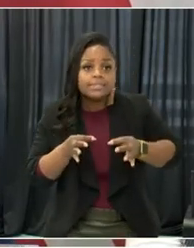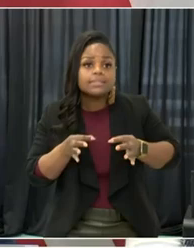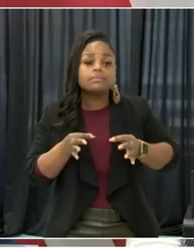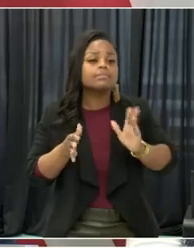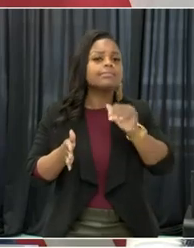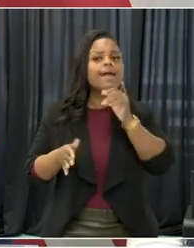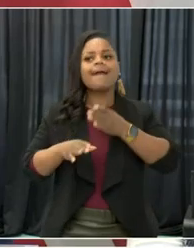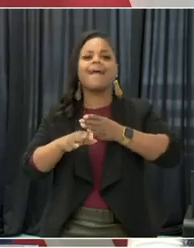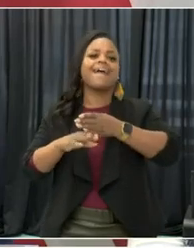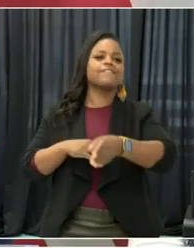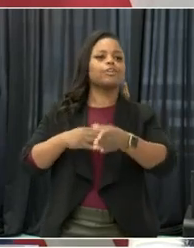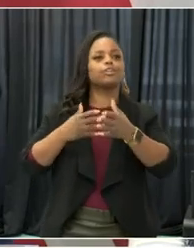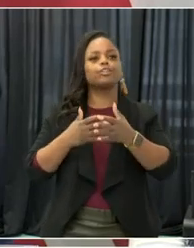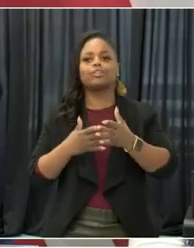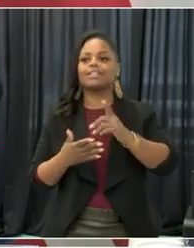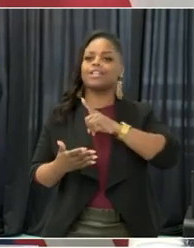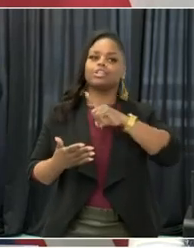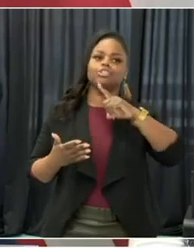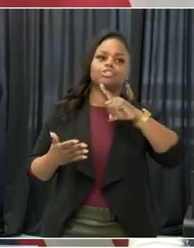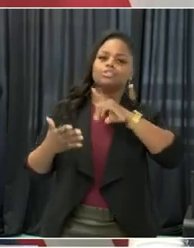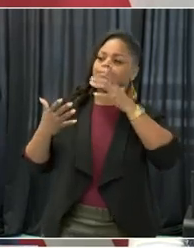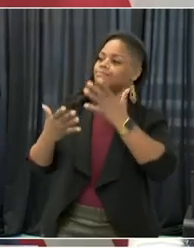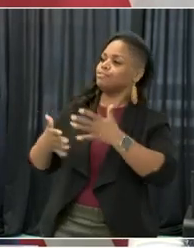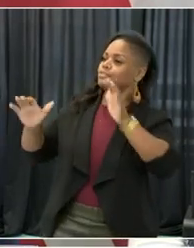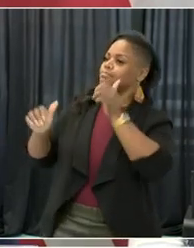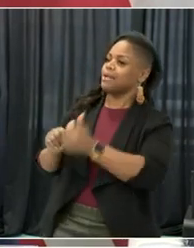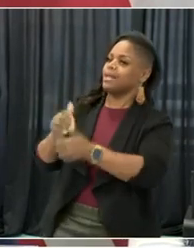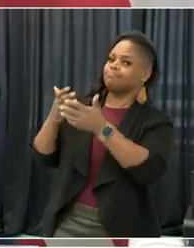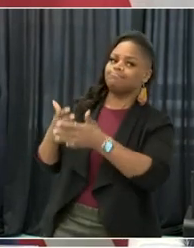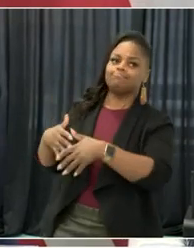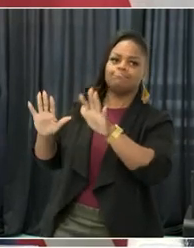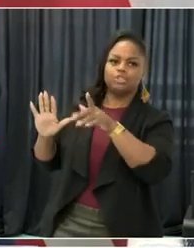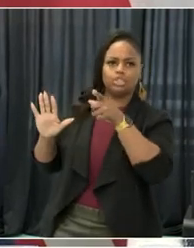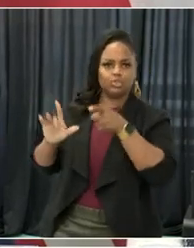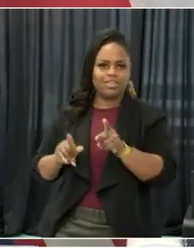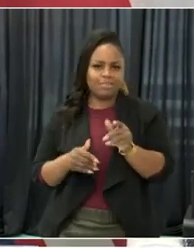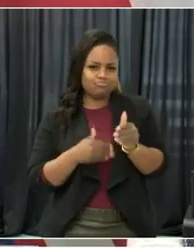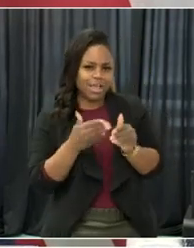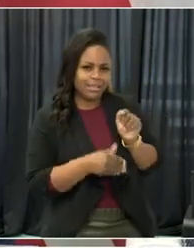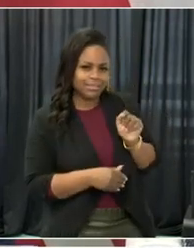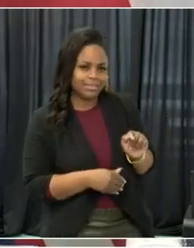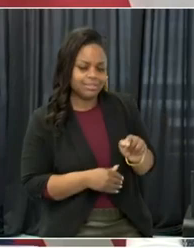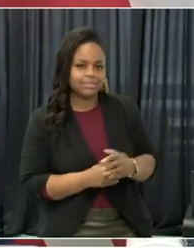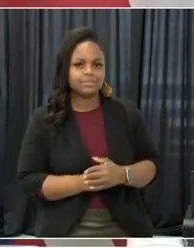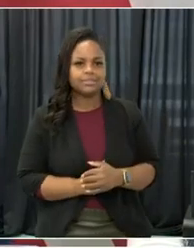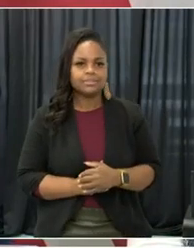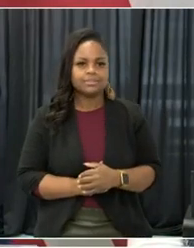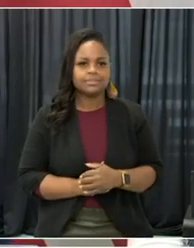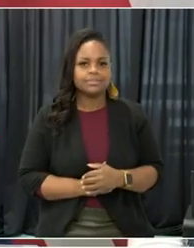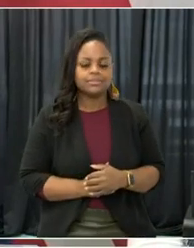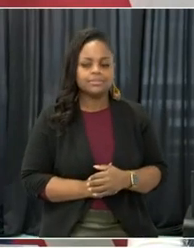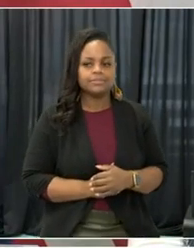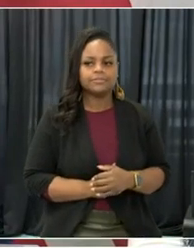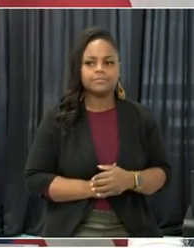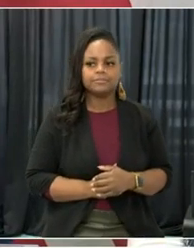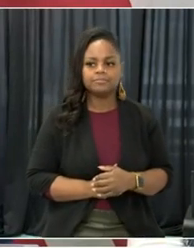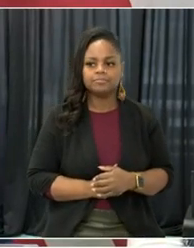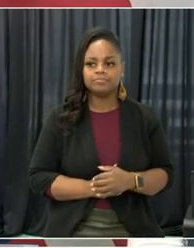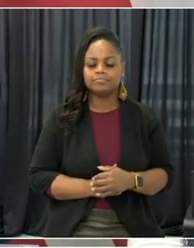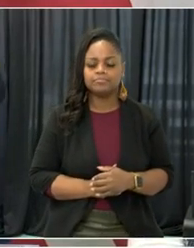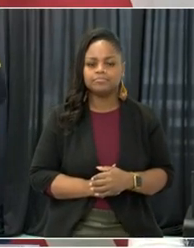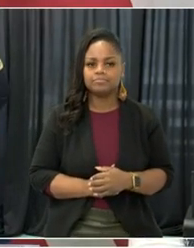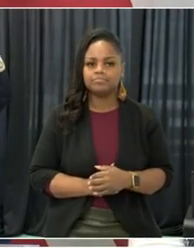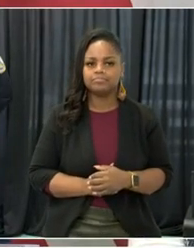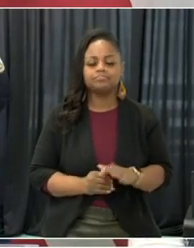after legislative action has happened, but during the process. Yes. The point was made by one